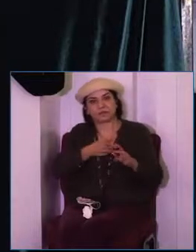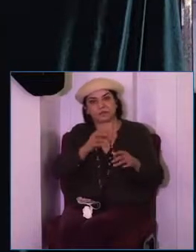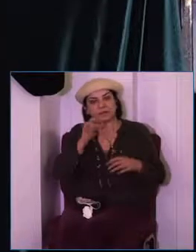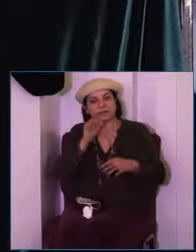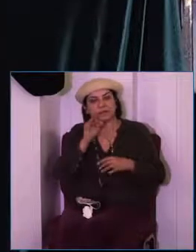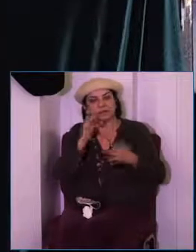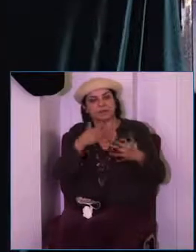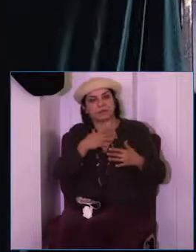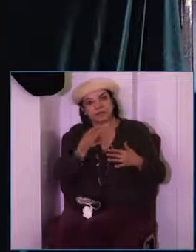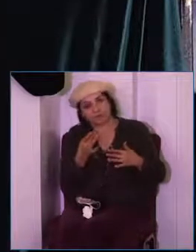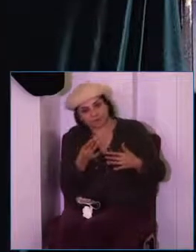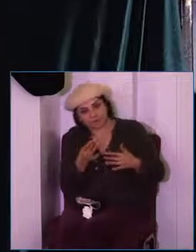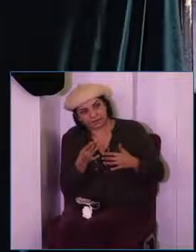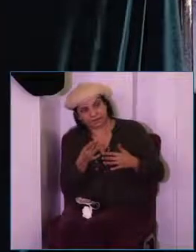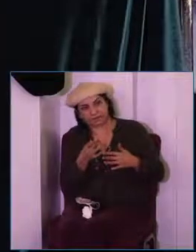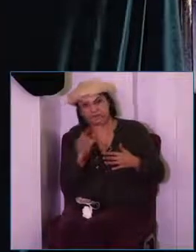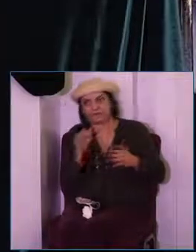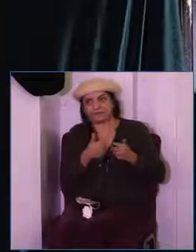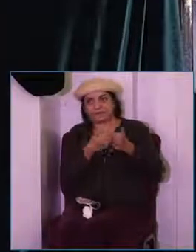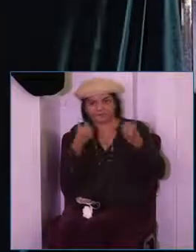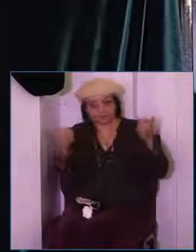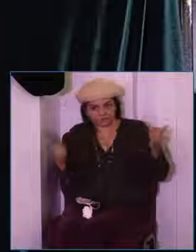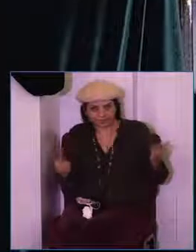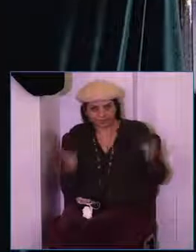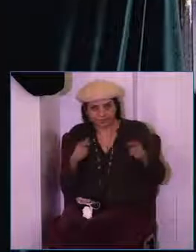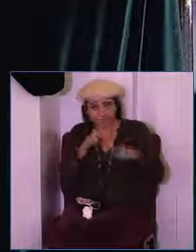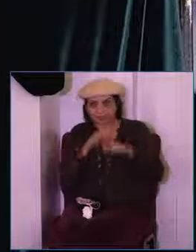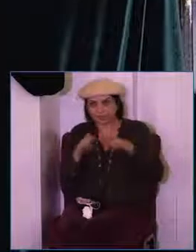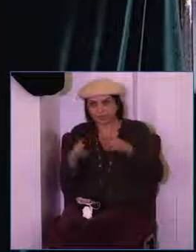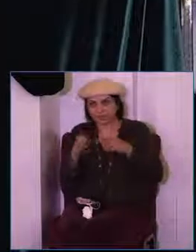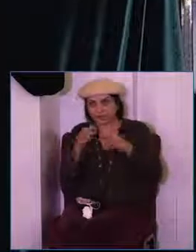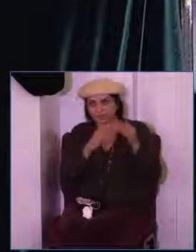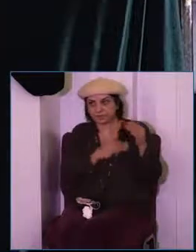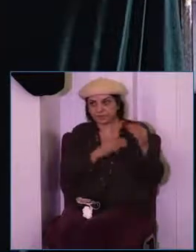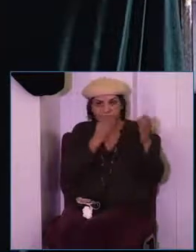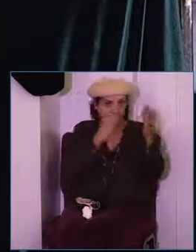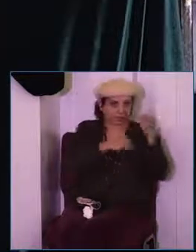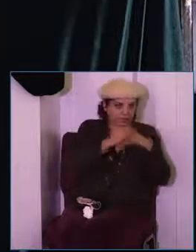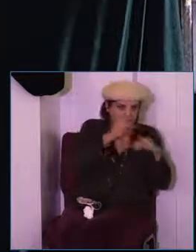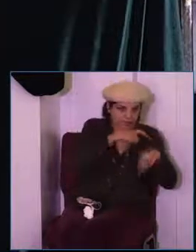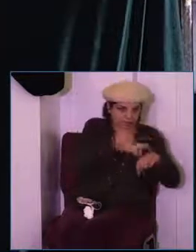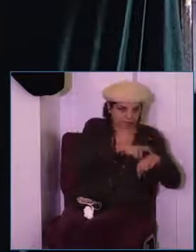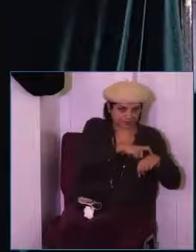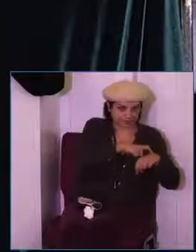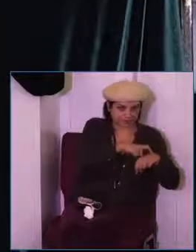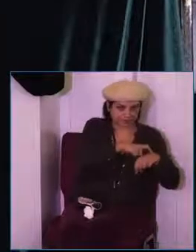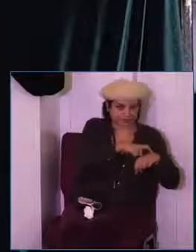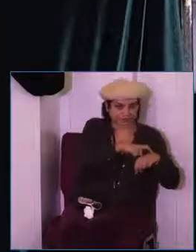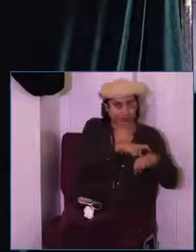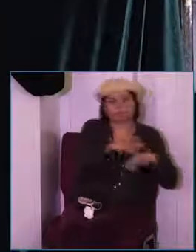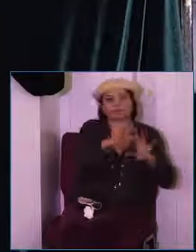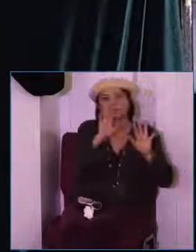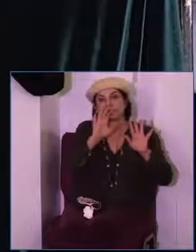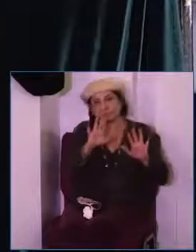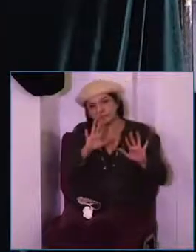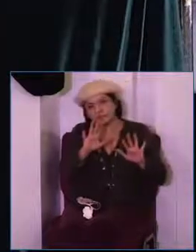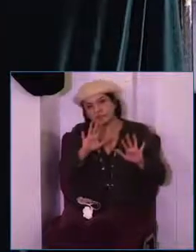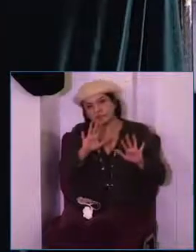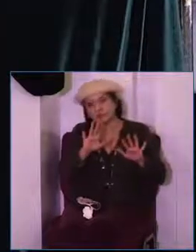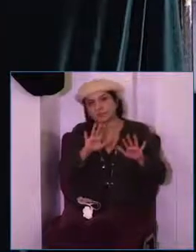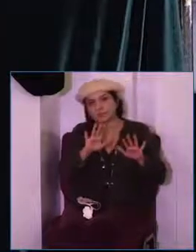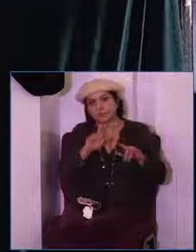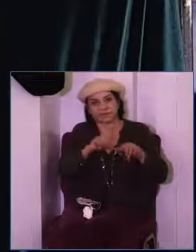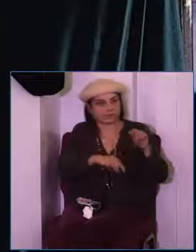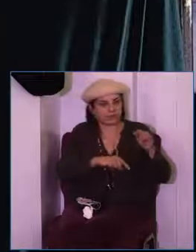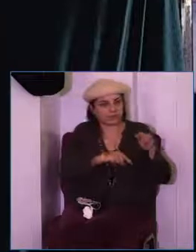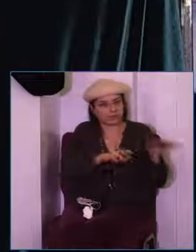to. That is a separate call than the hospitality. So if you can't just